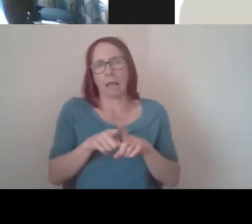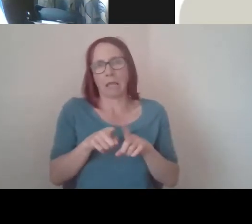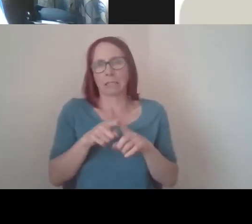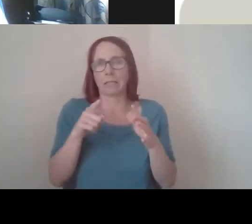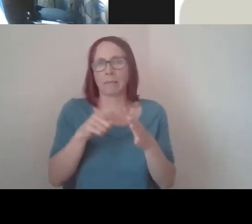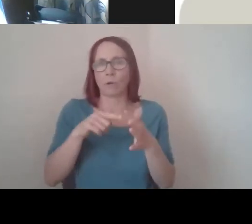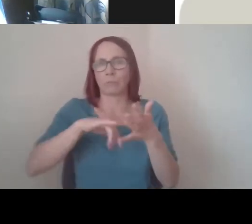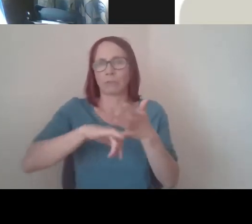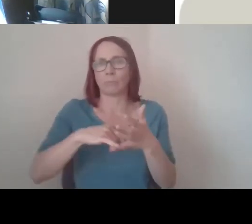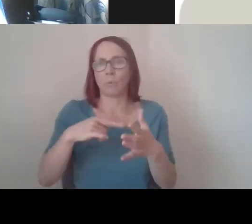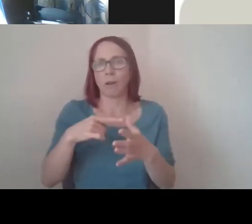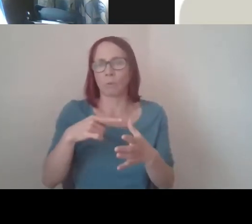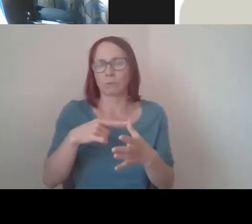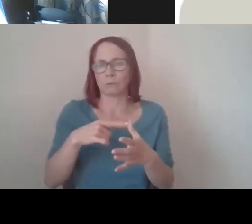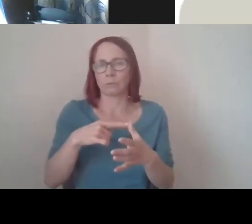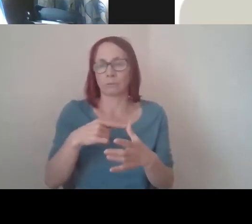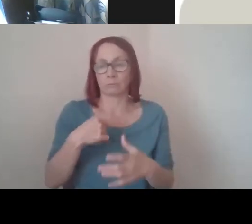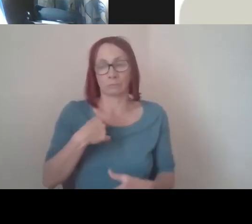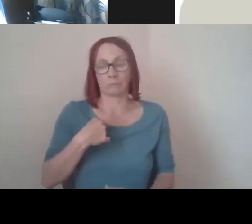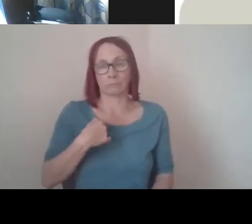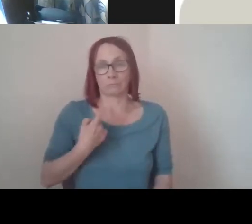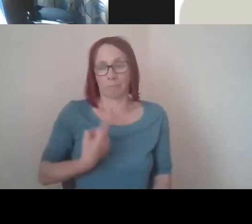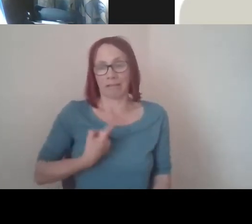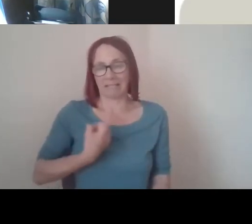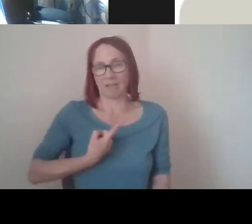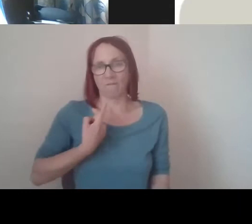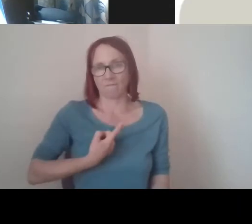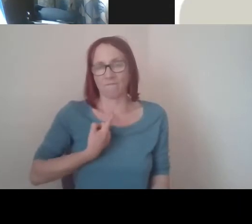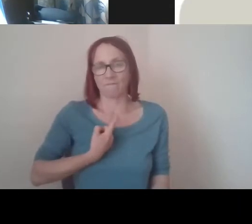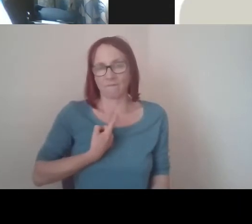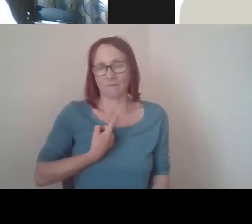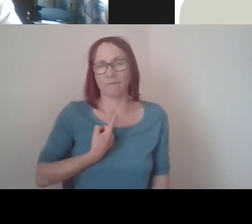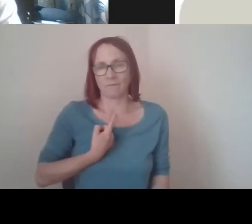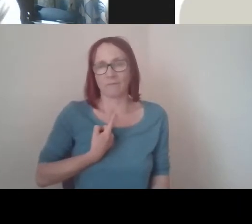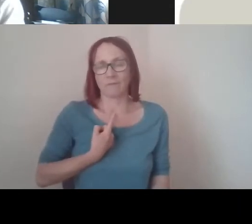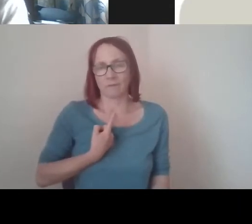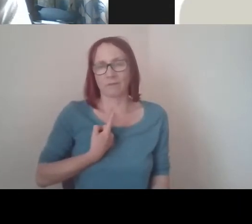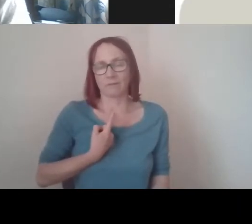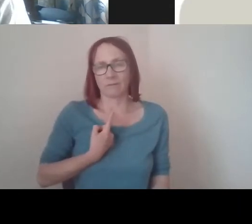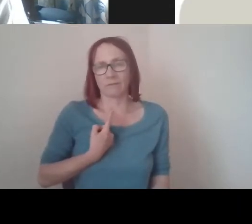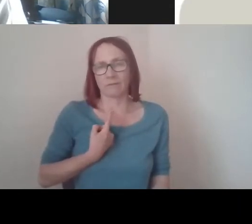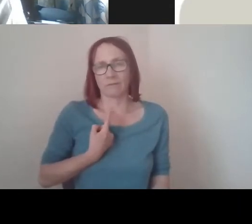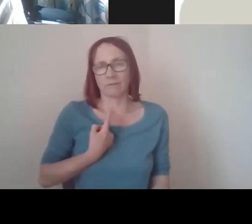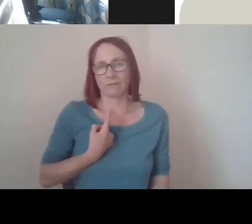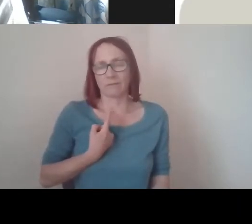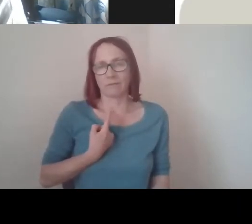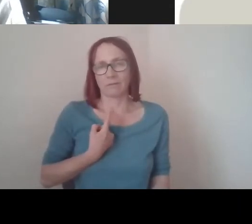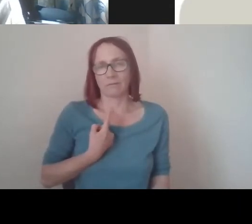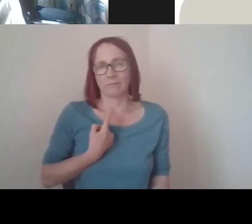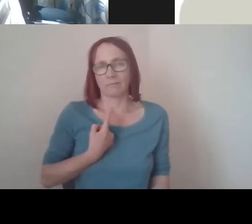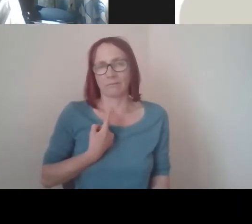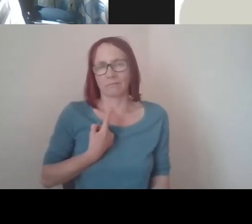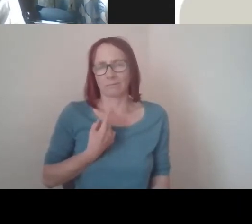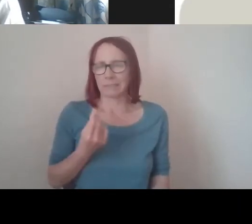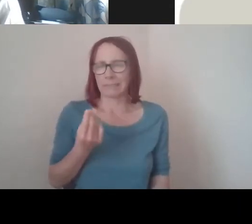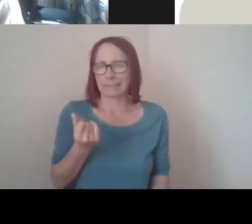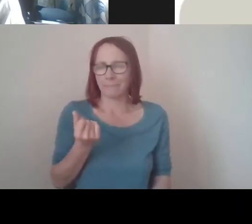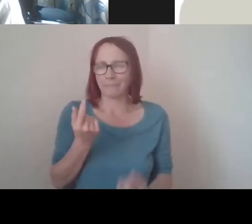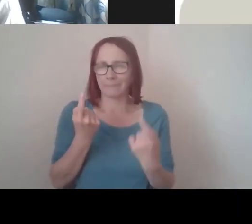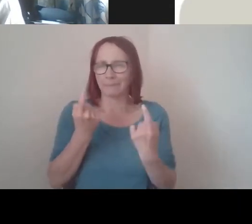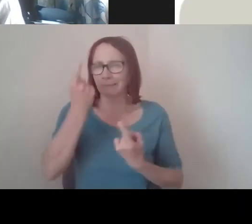allowance. I claim employment and support allowance, and there are some